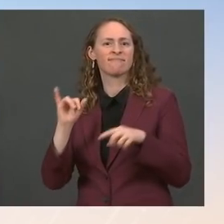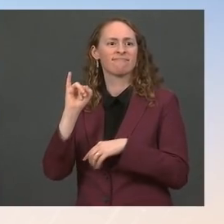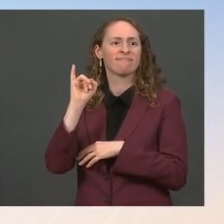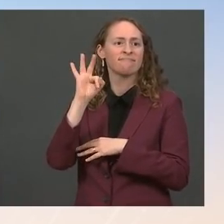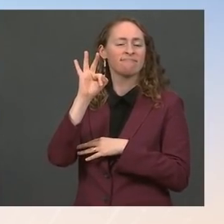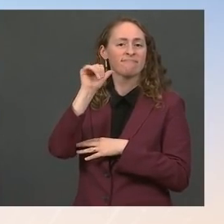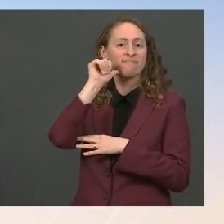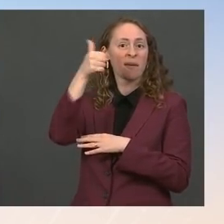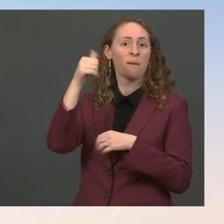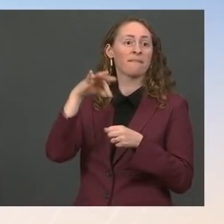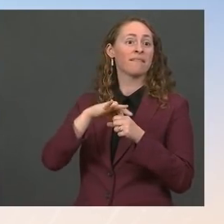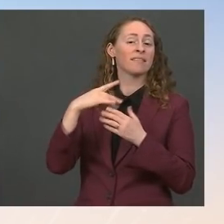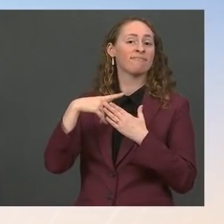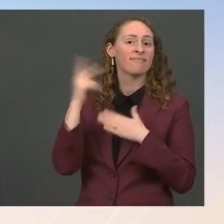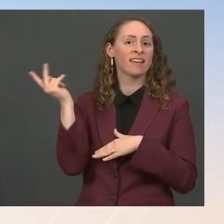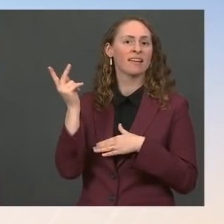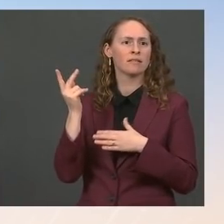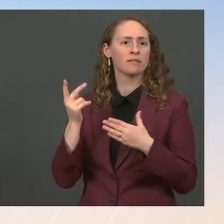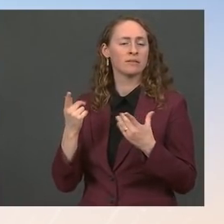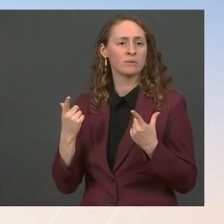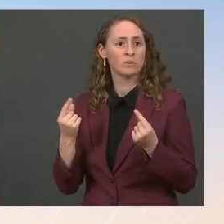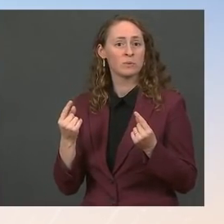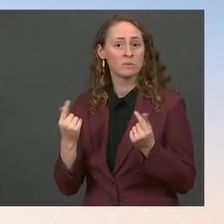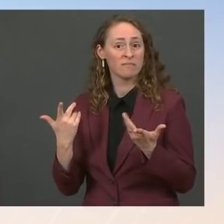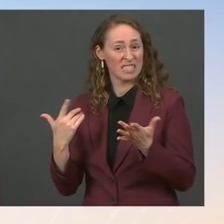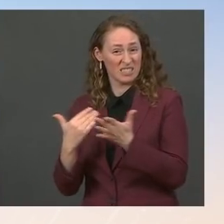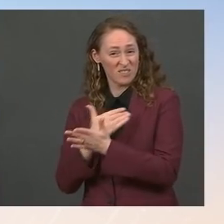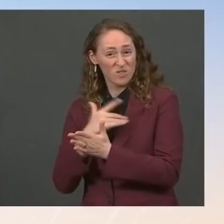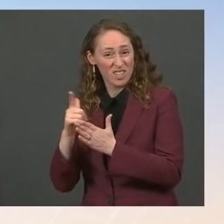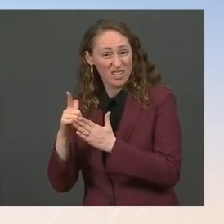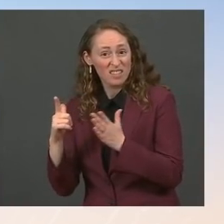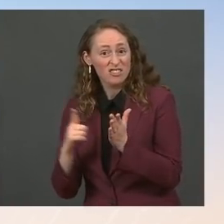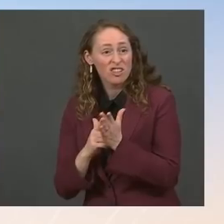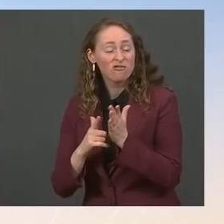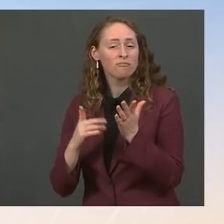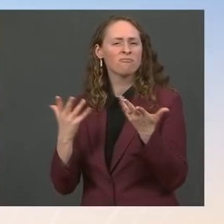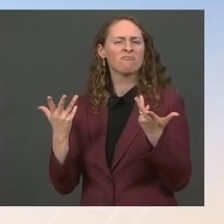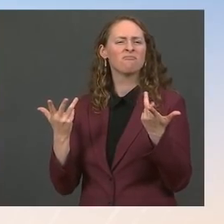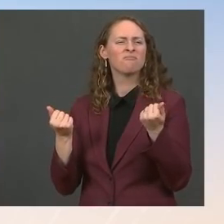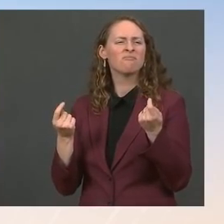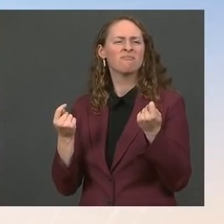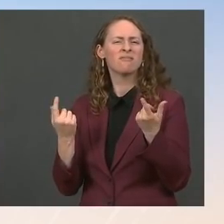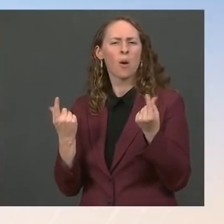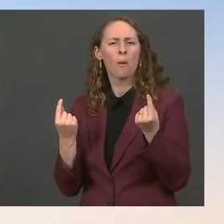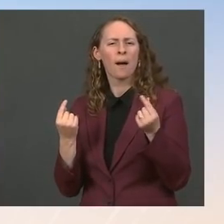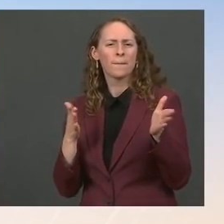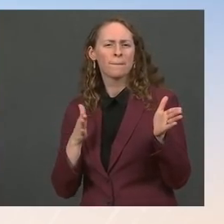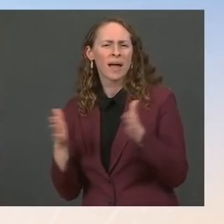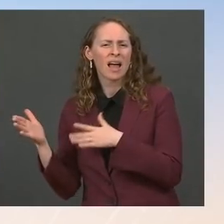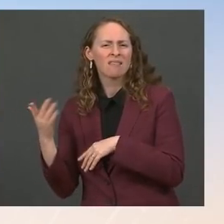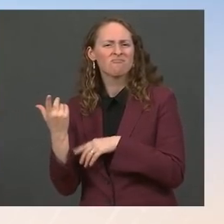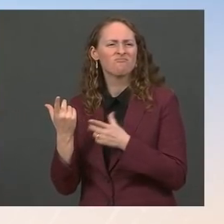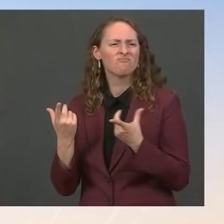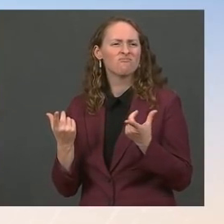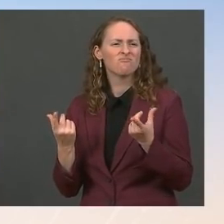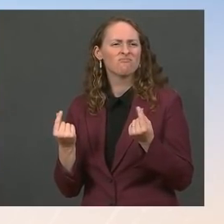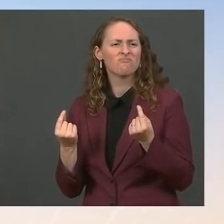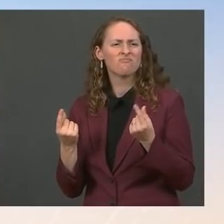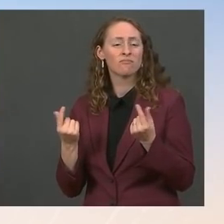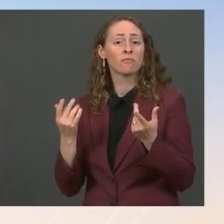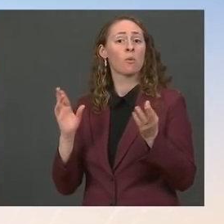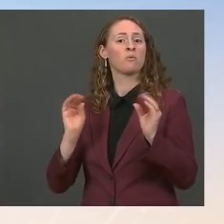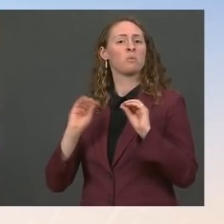new alternative legislatively in Congress or an alternative path besides legislation? What are